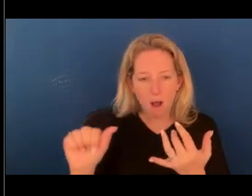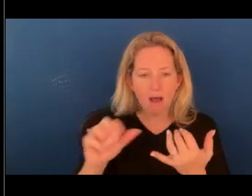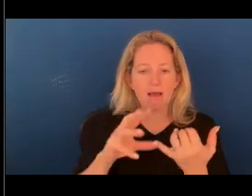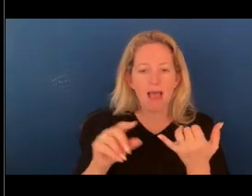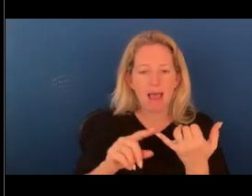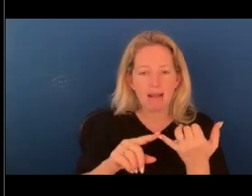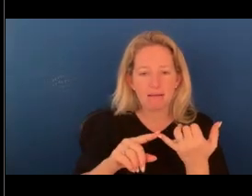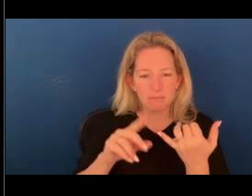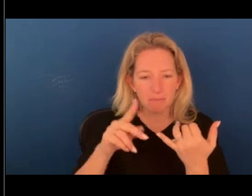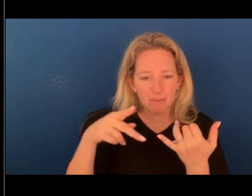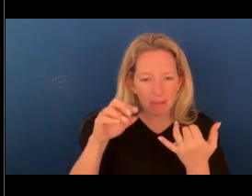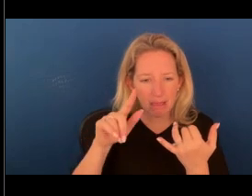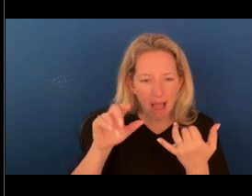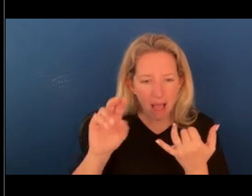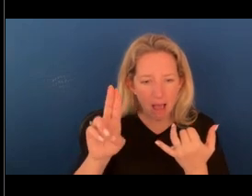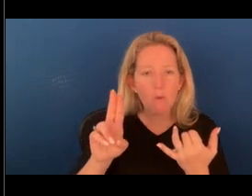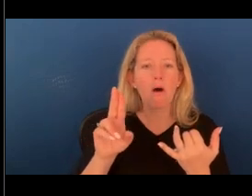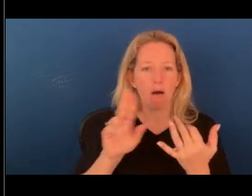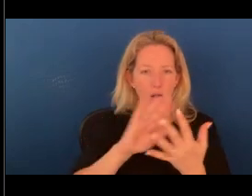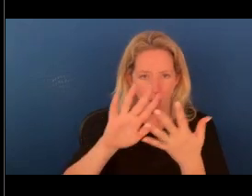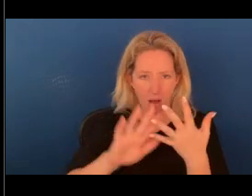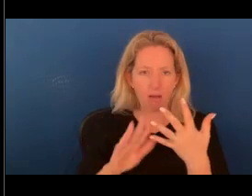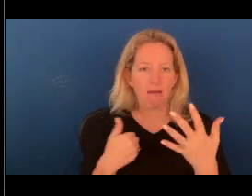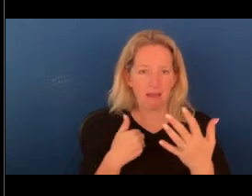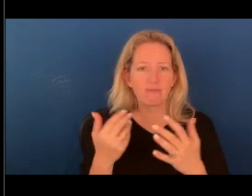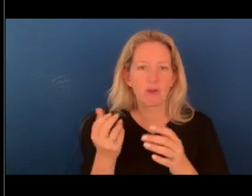funds. Next slide.